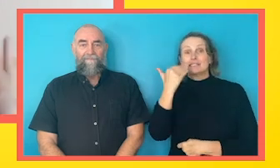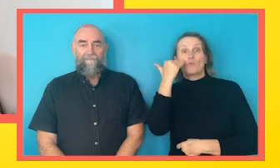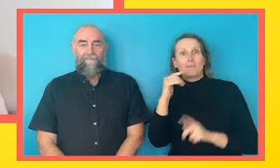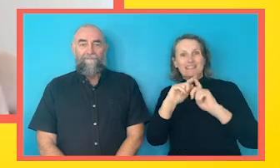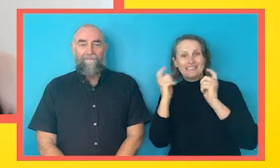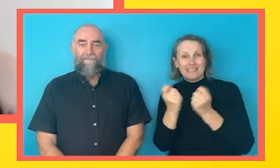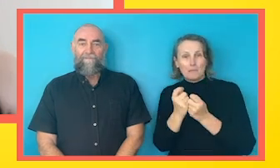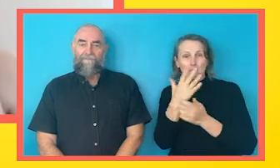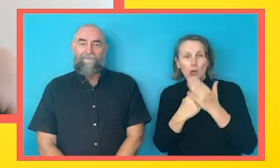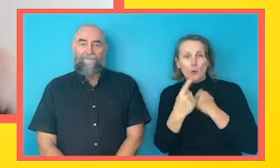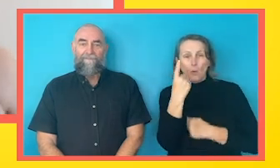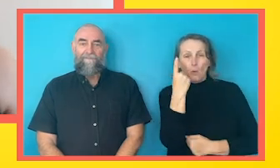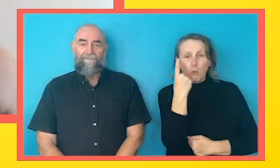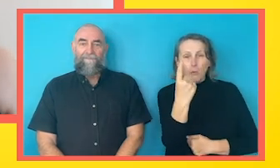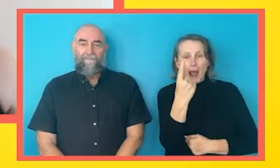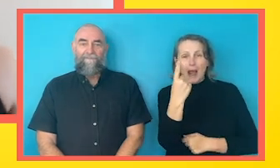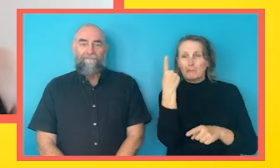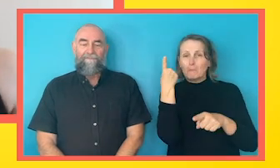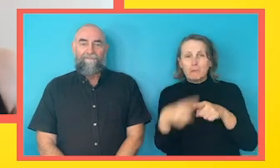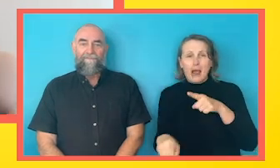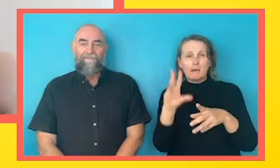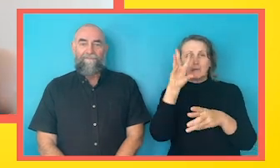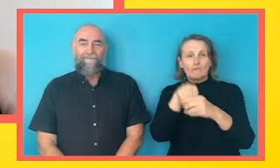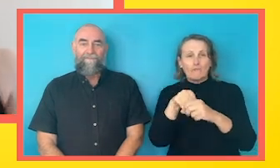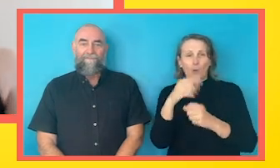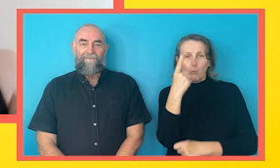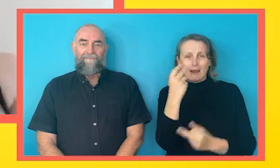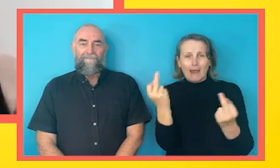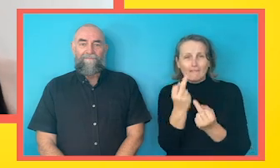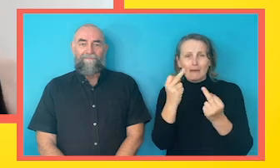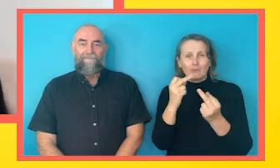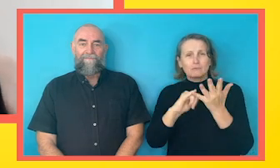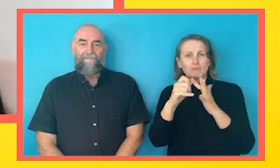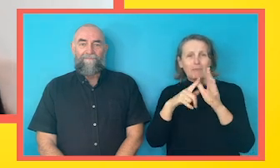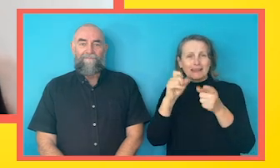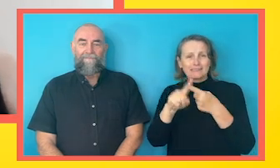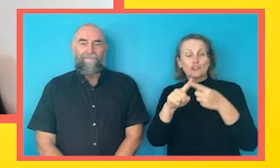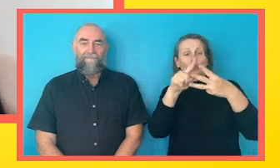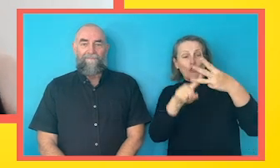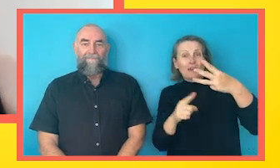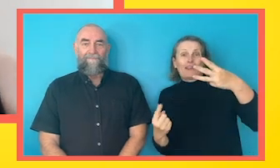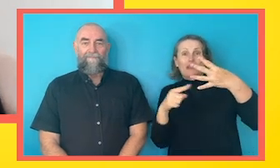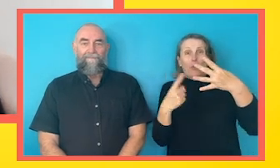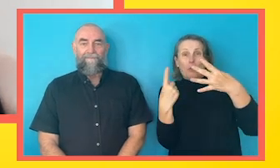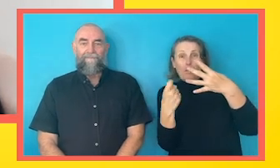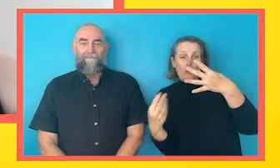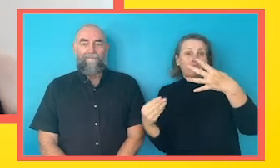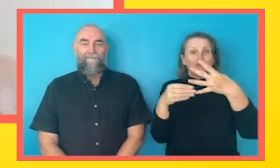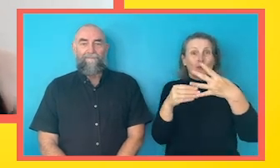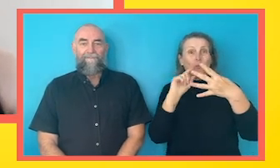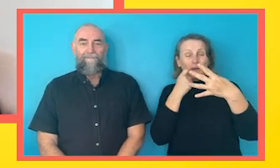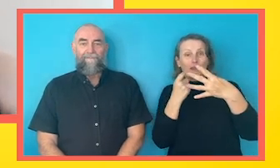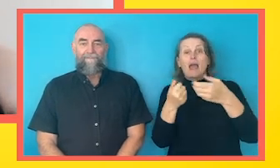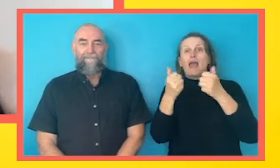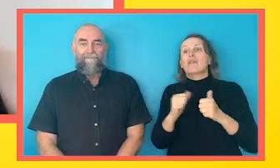competing for one available placement at the Paralympic Games, which would bring the grand total up to 4. And then we'll